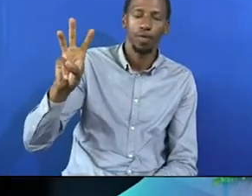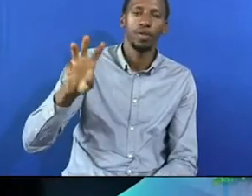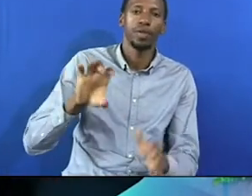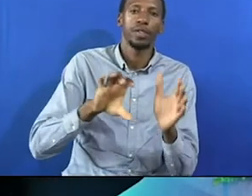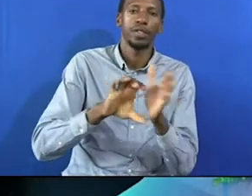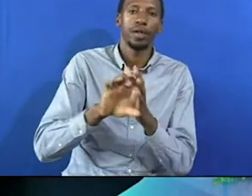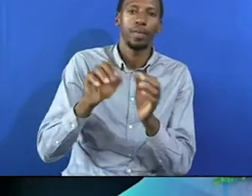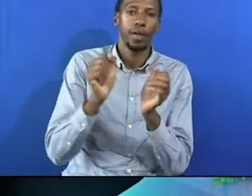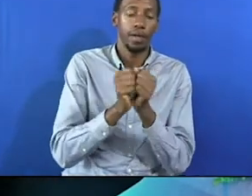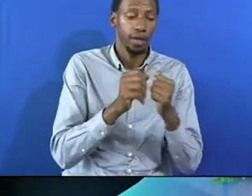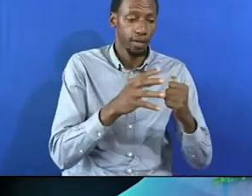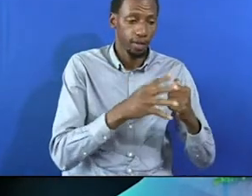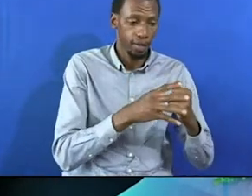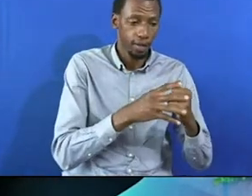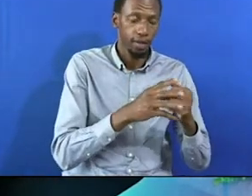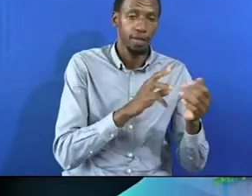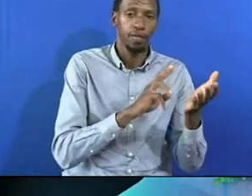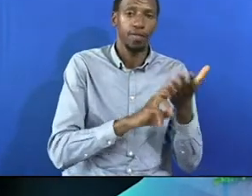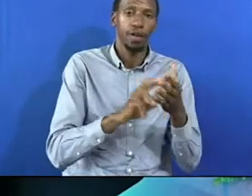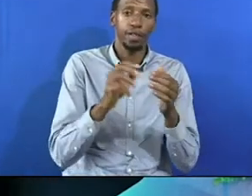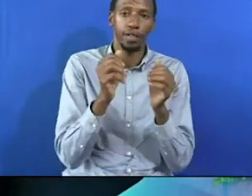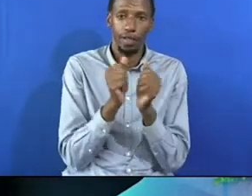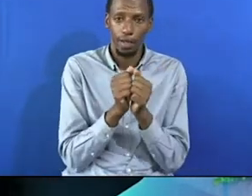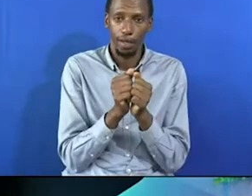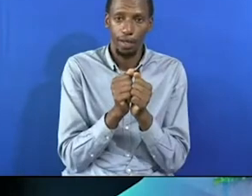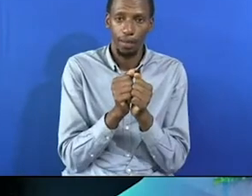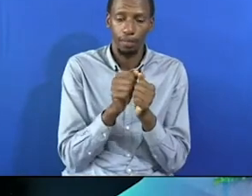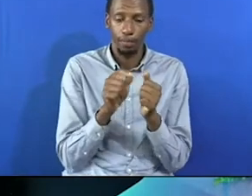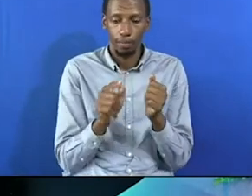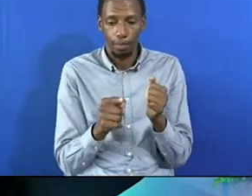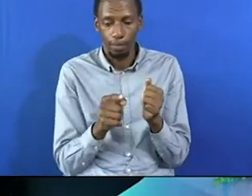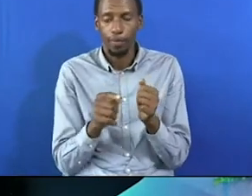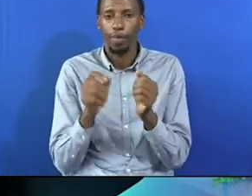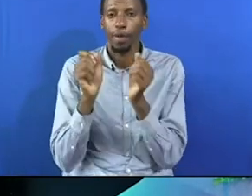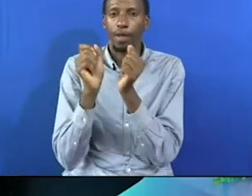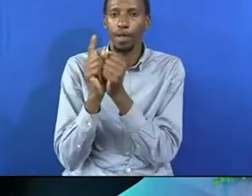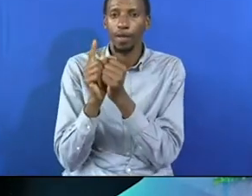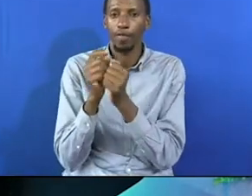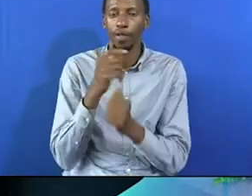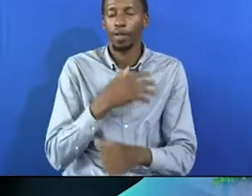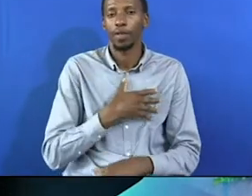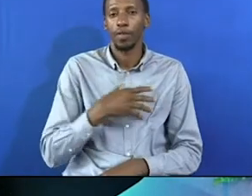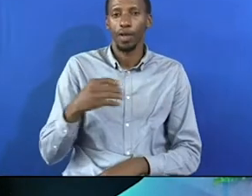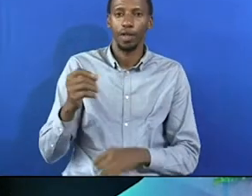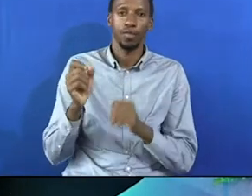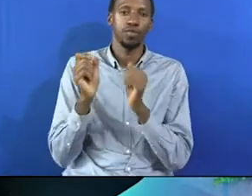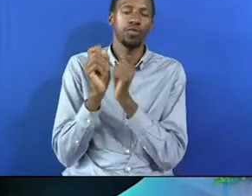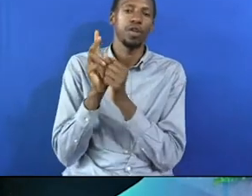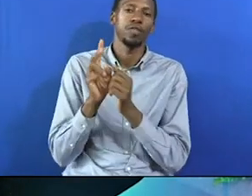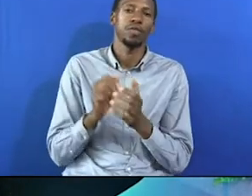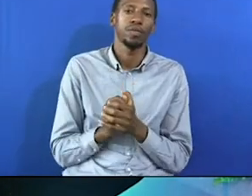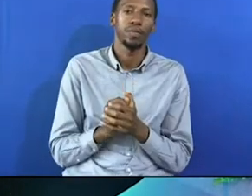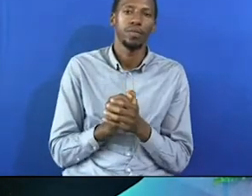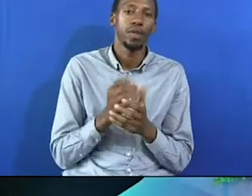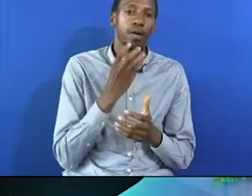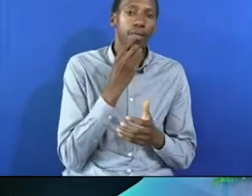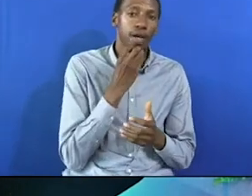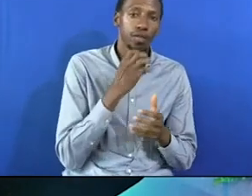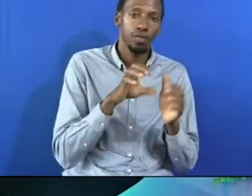10, 11, and 12. Matthew chapter 19, verse